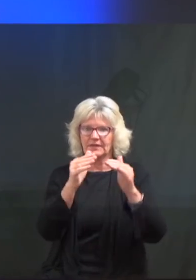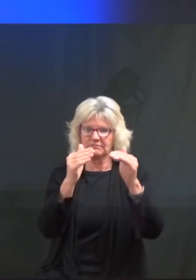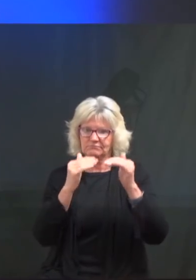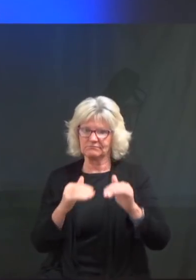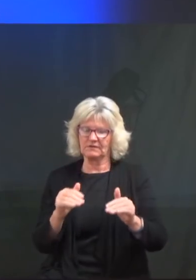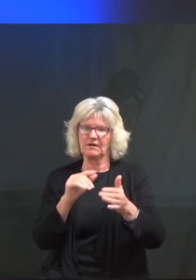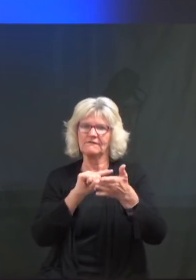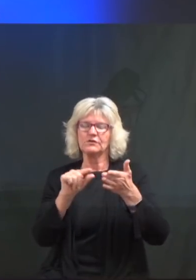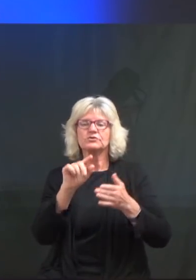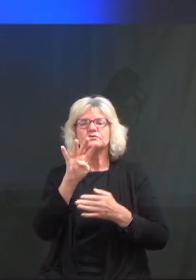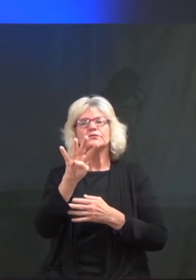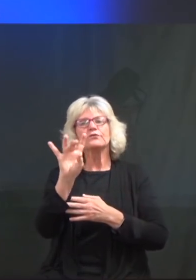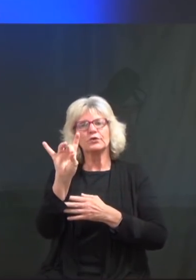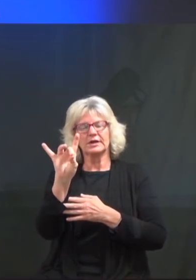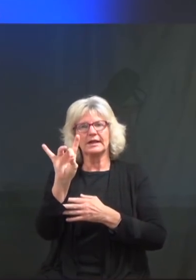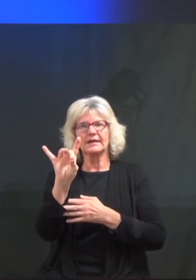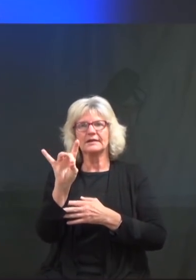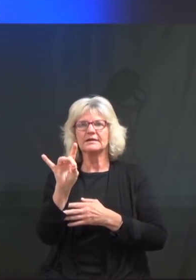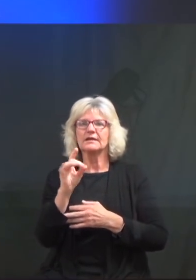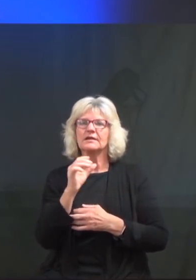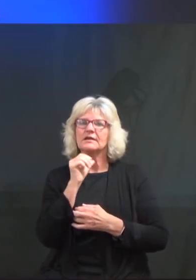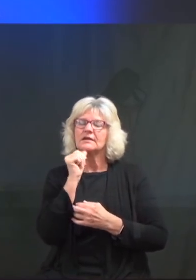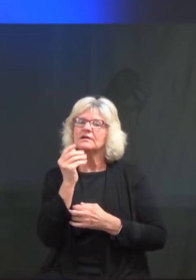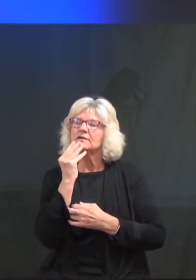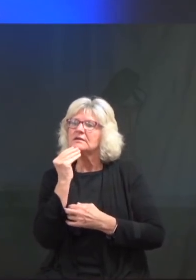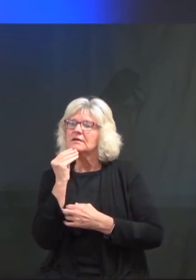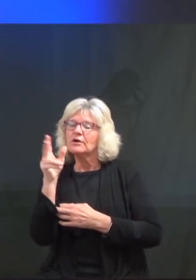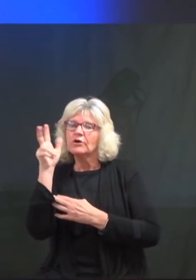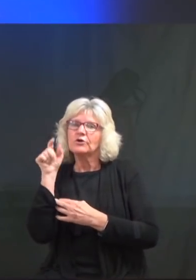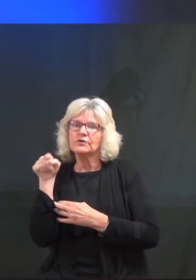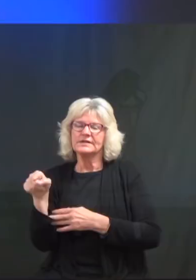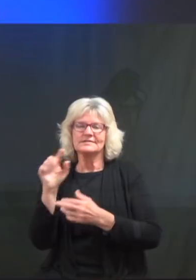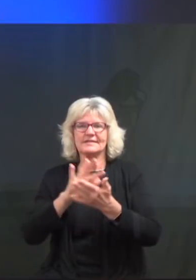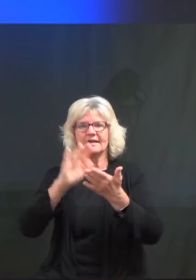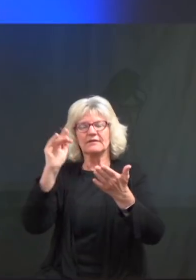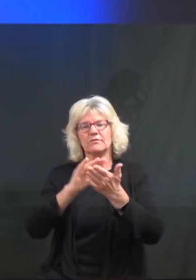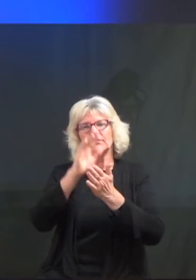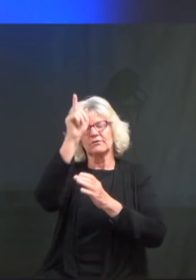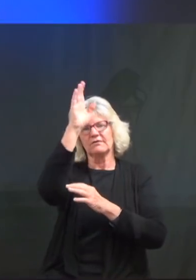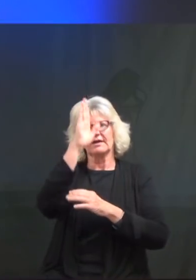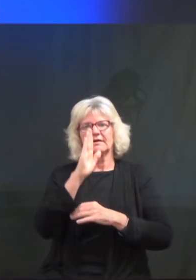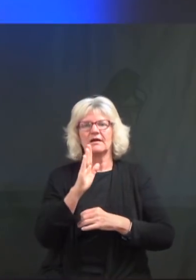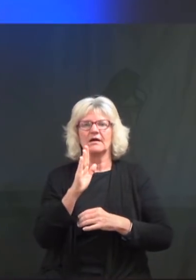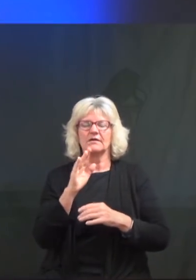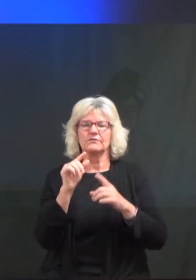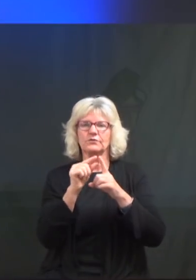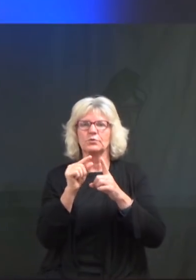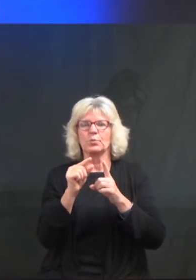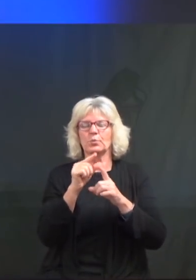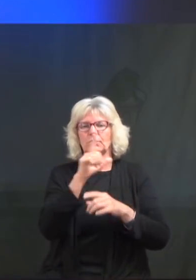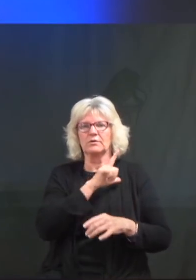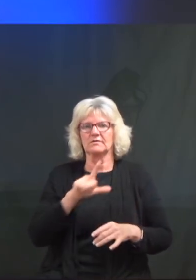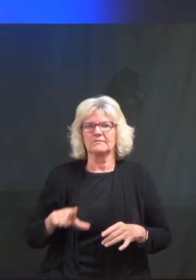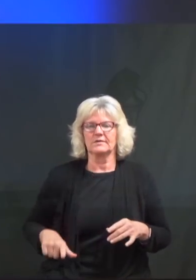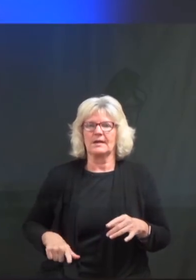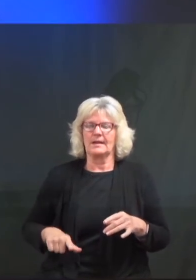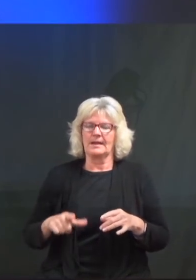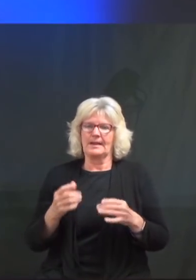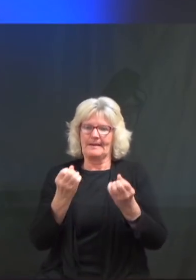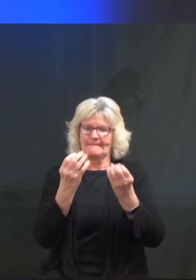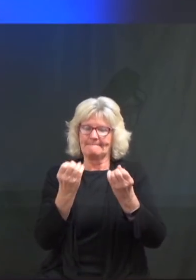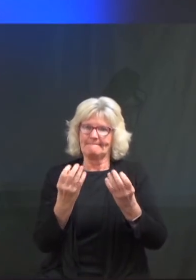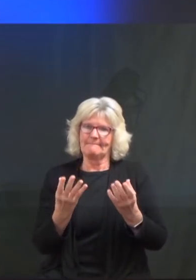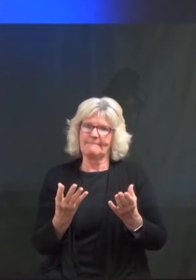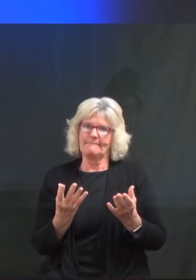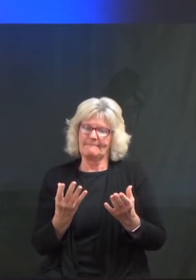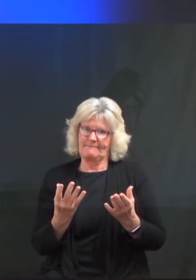48. It says that he walked away, and when the Gentiles heard this, they began rejoicing, glorifying God for the word that the Lord for many as were